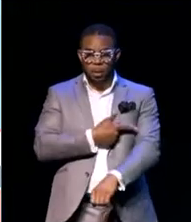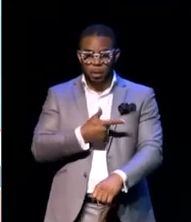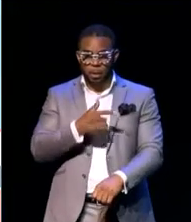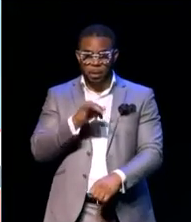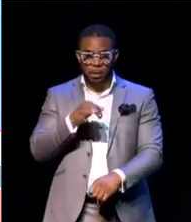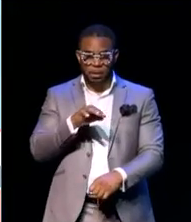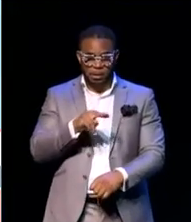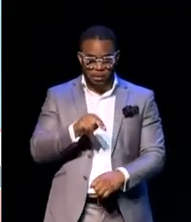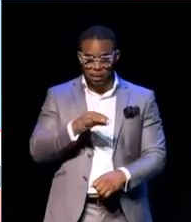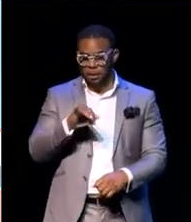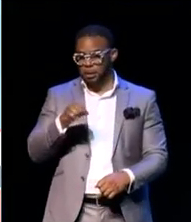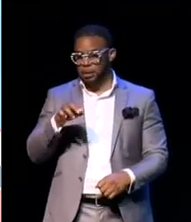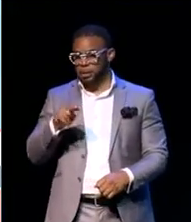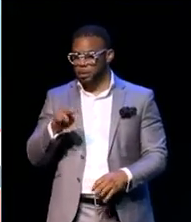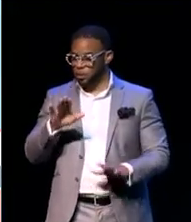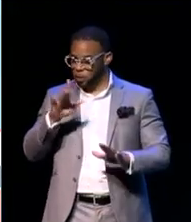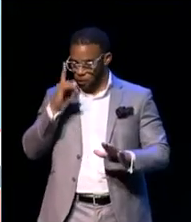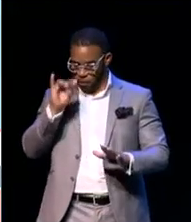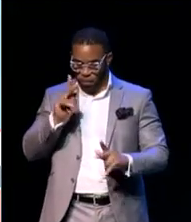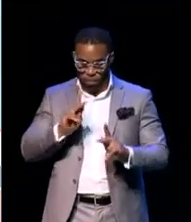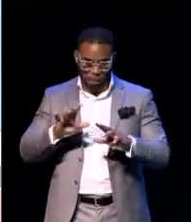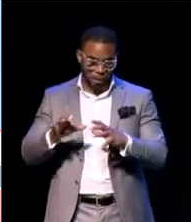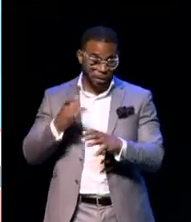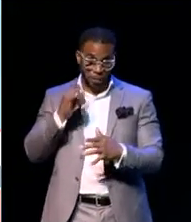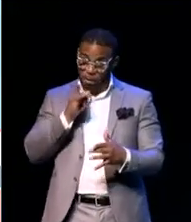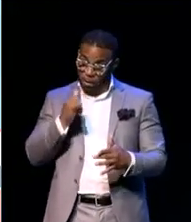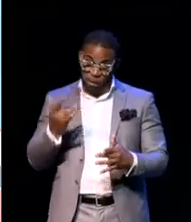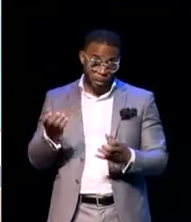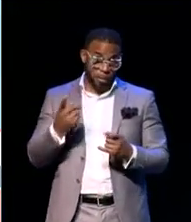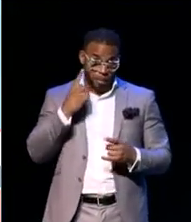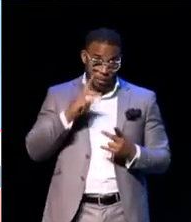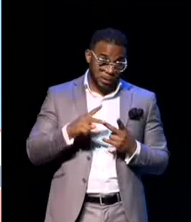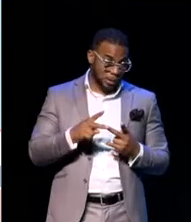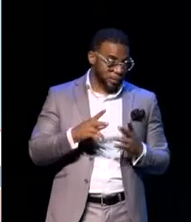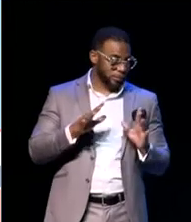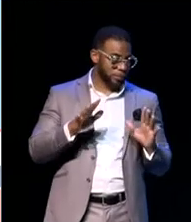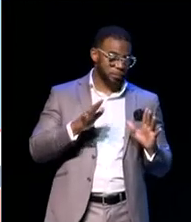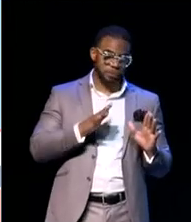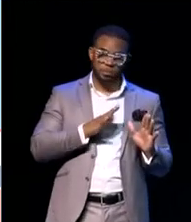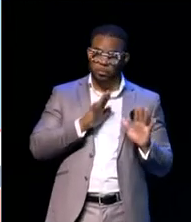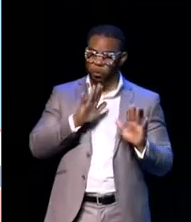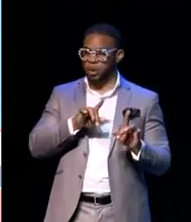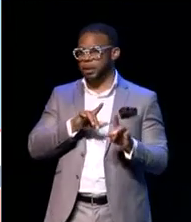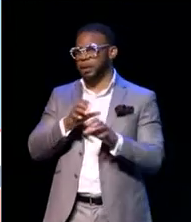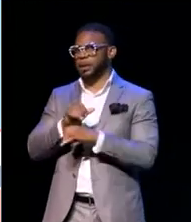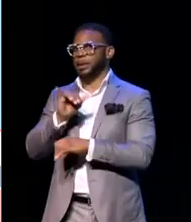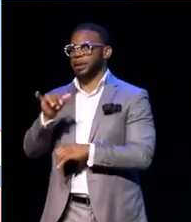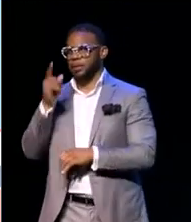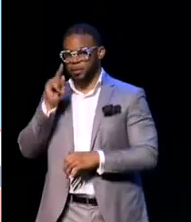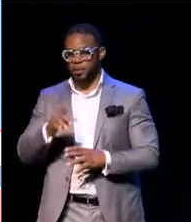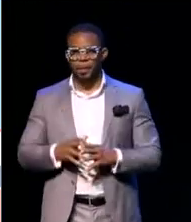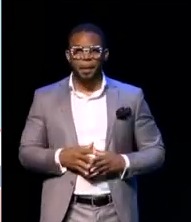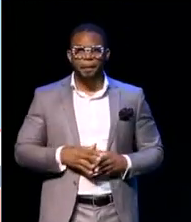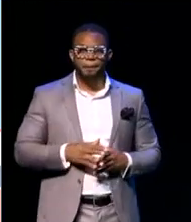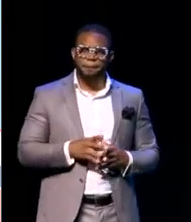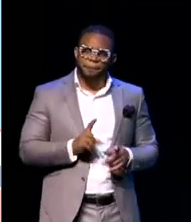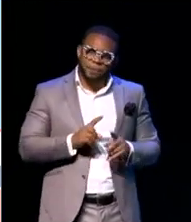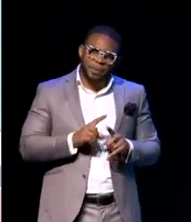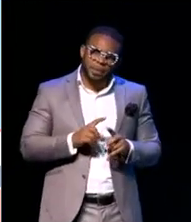and Johnson & Johnson is great for that population. If you're not going to come back for a second dose, it is great for you. And